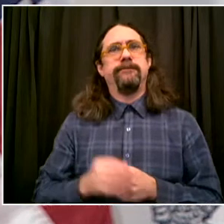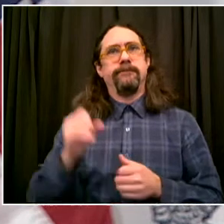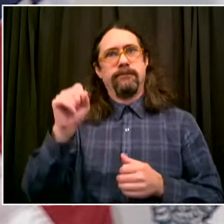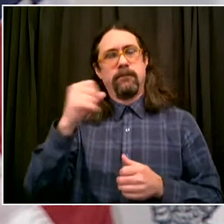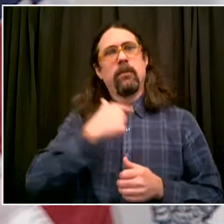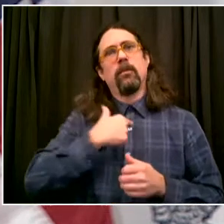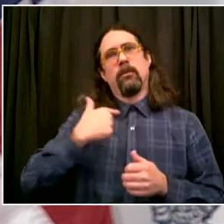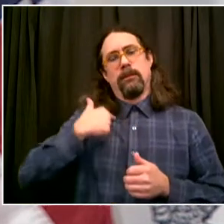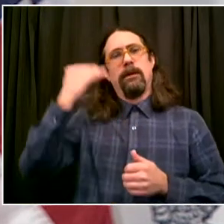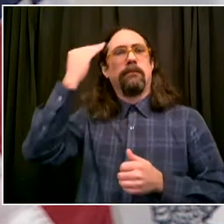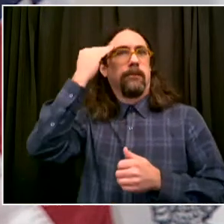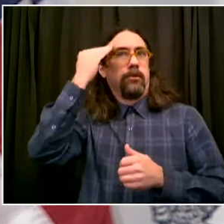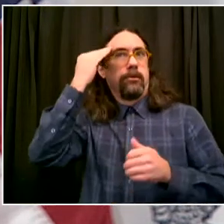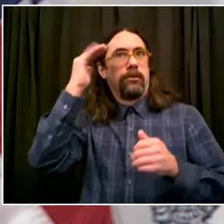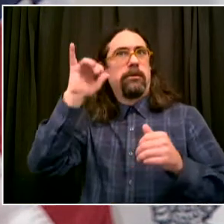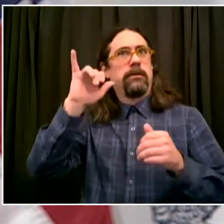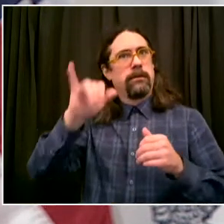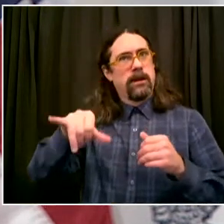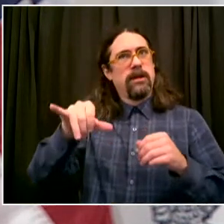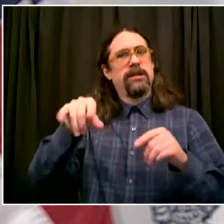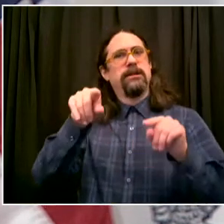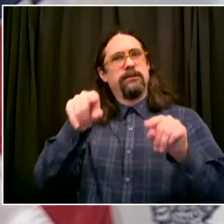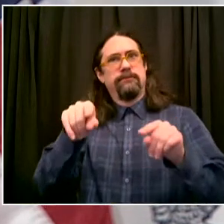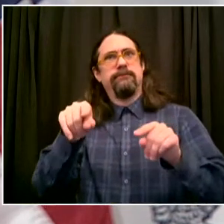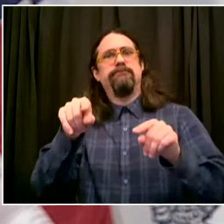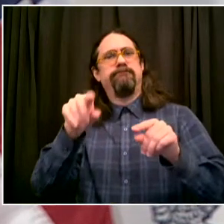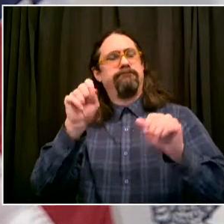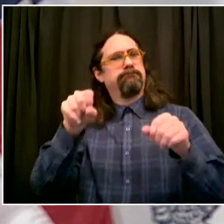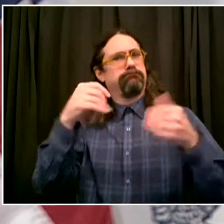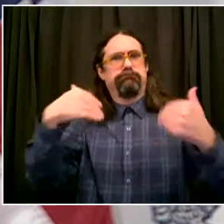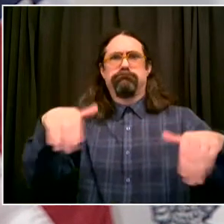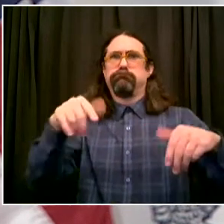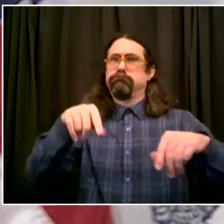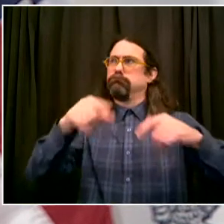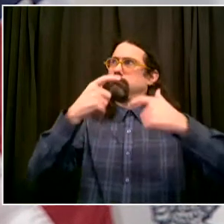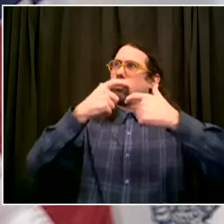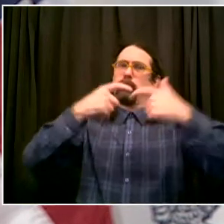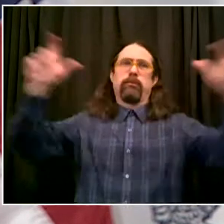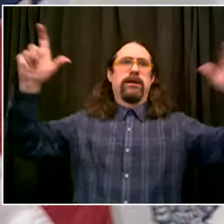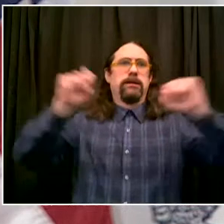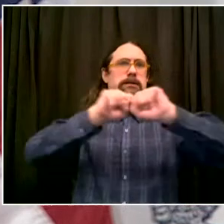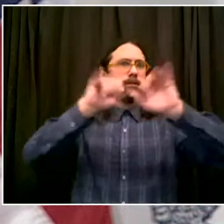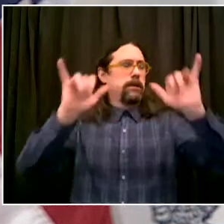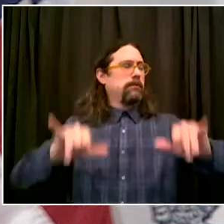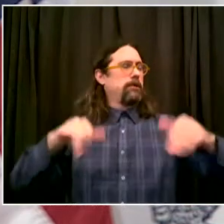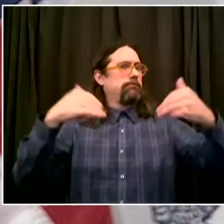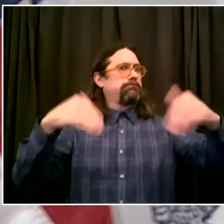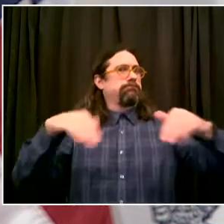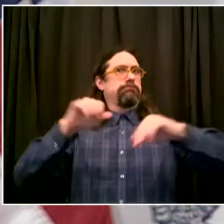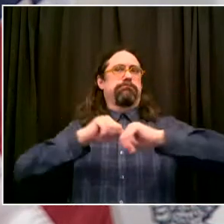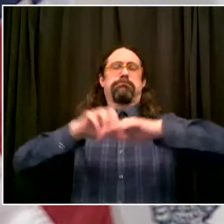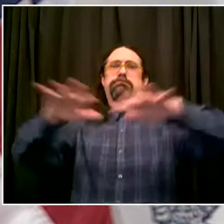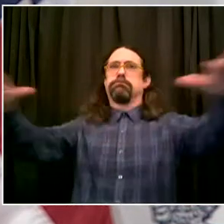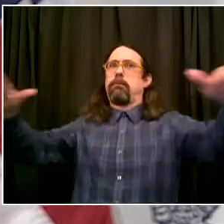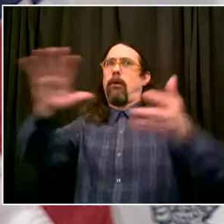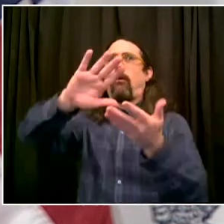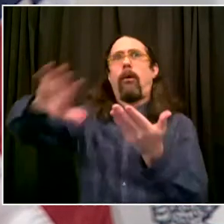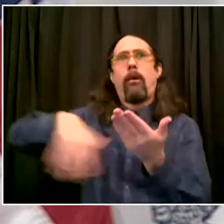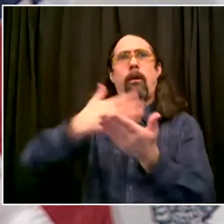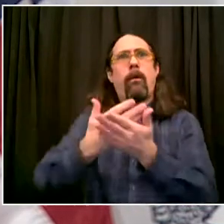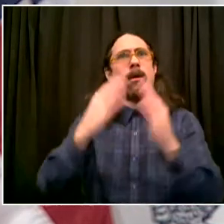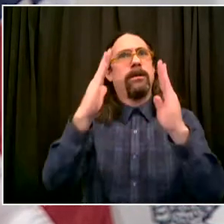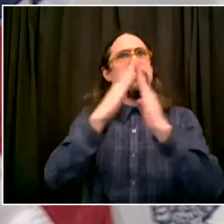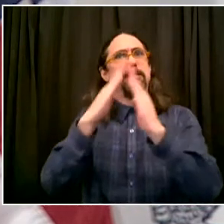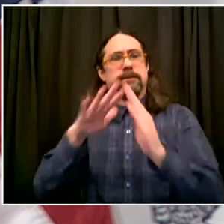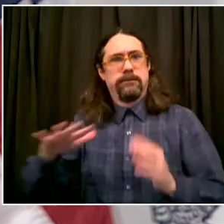lot, and it certainly tells us there's a real disparity problem we have to address. But we got to get other people to provide